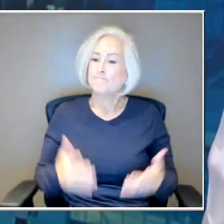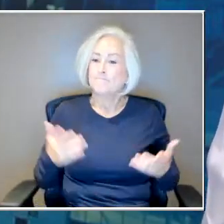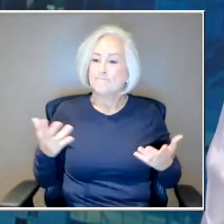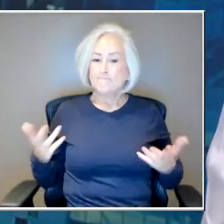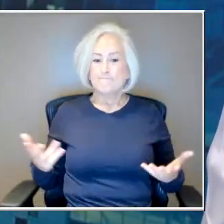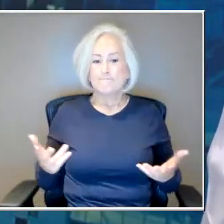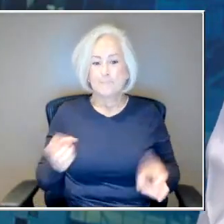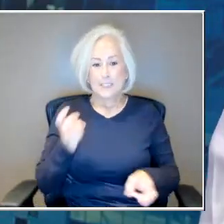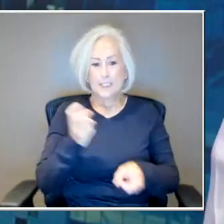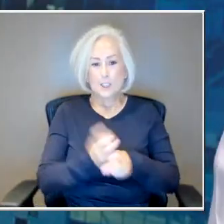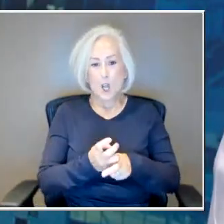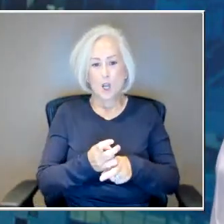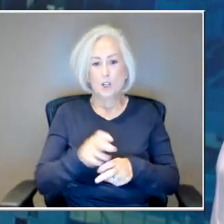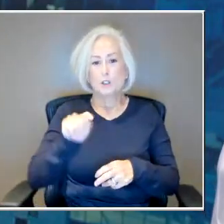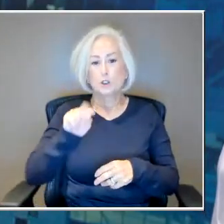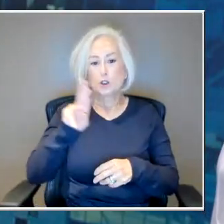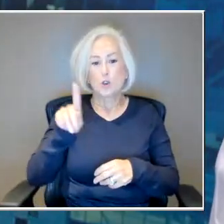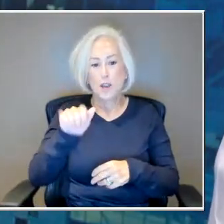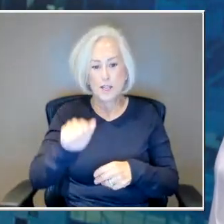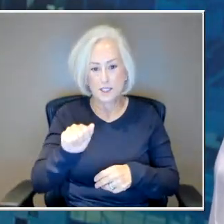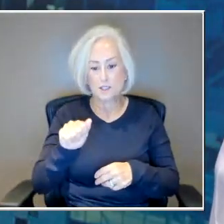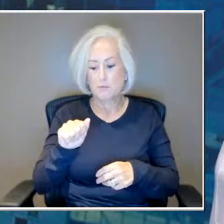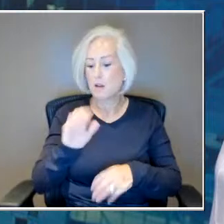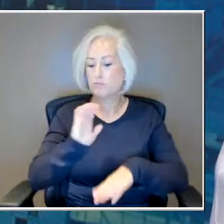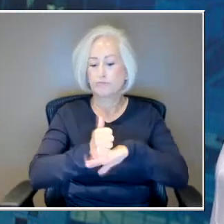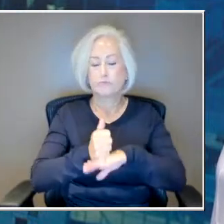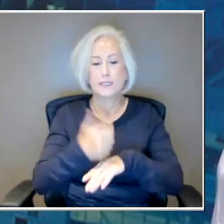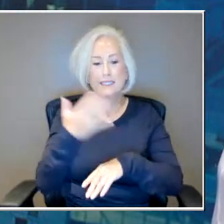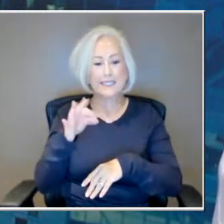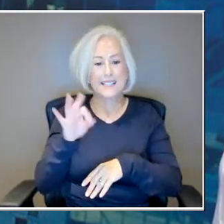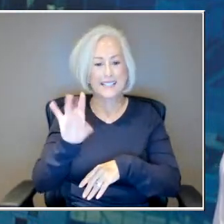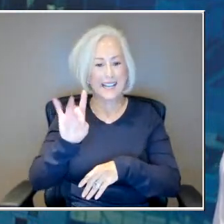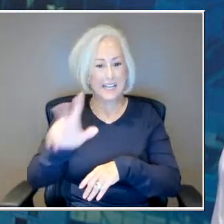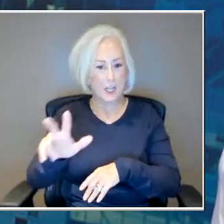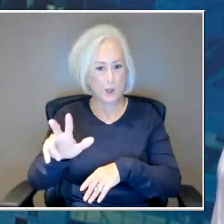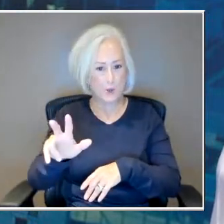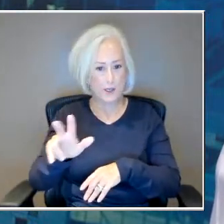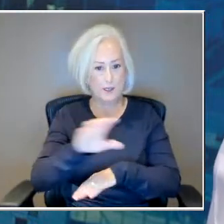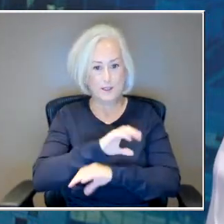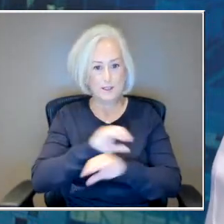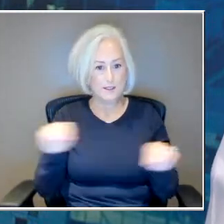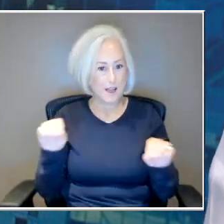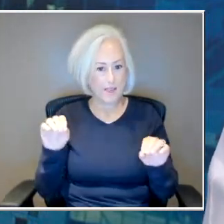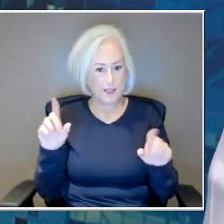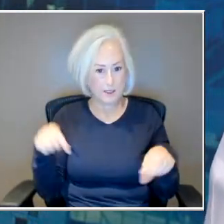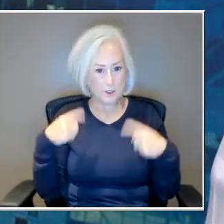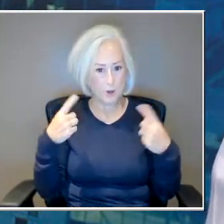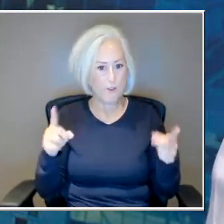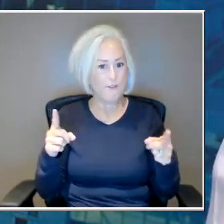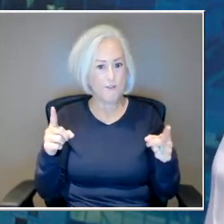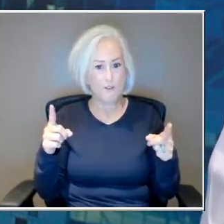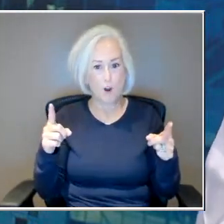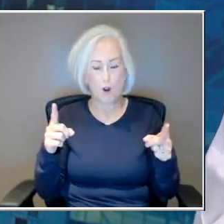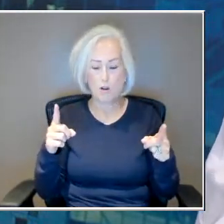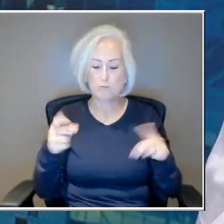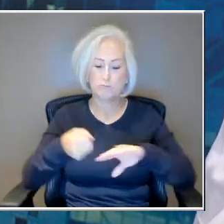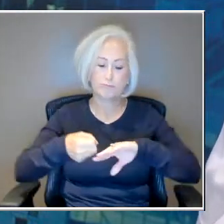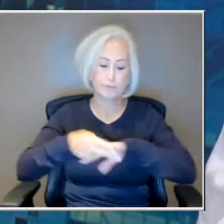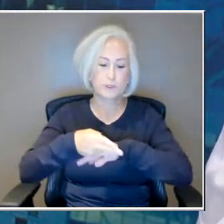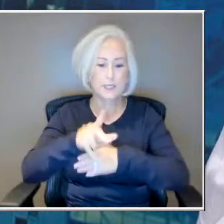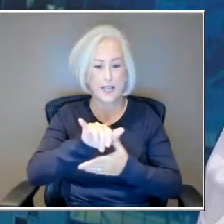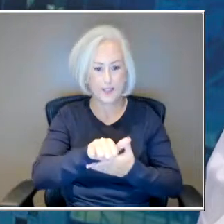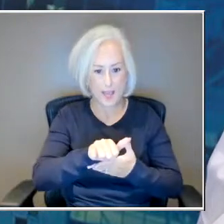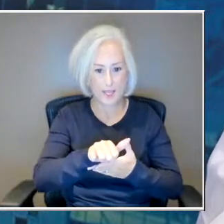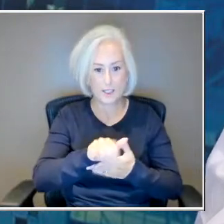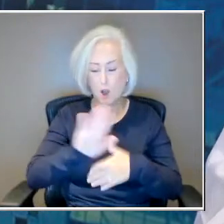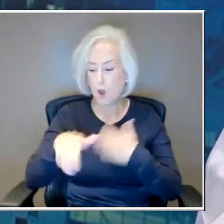since 1983. Absolutely nothing has beaten transplant so far, head-to-head, all the new chemotherapies. There is a clinical